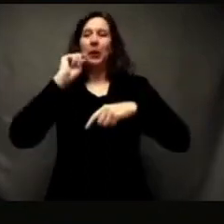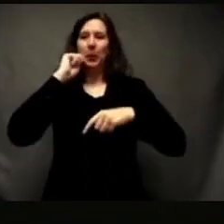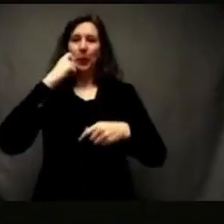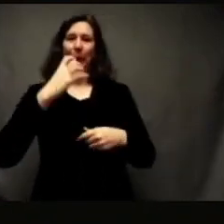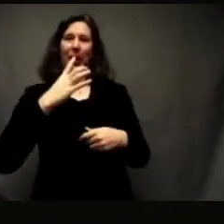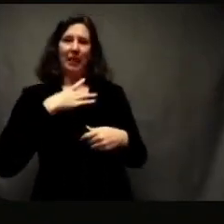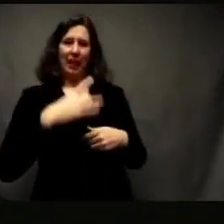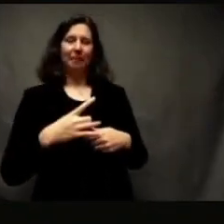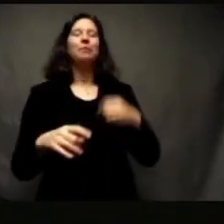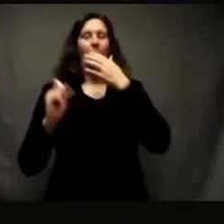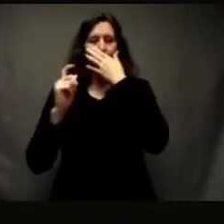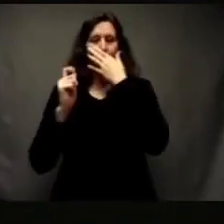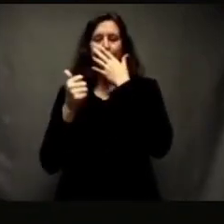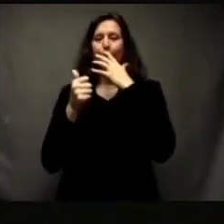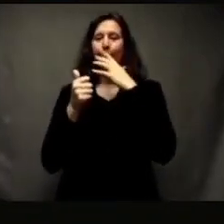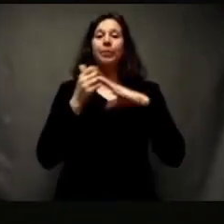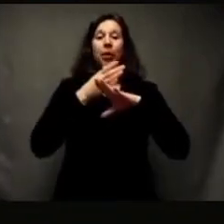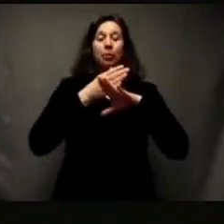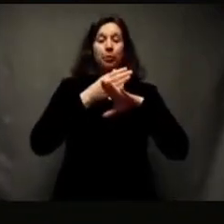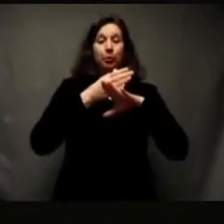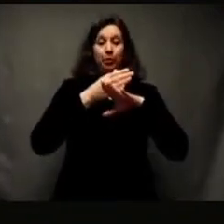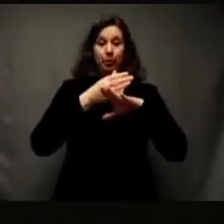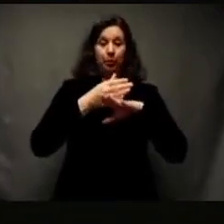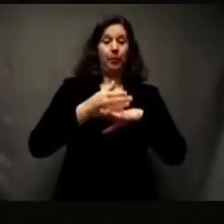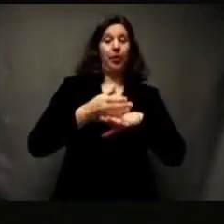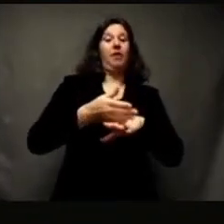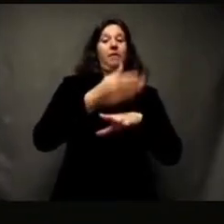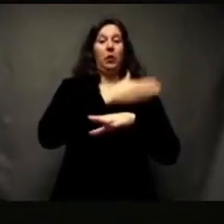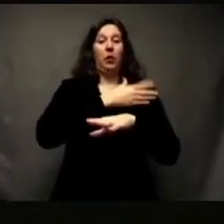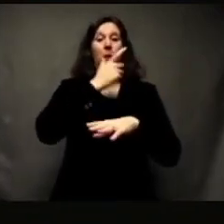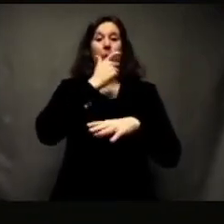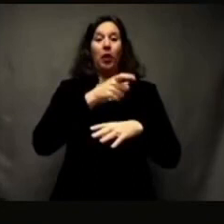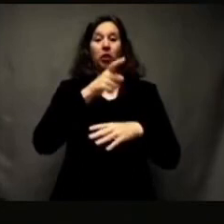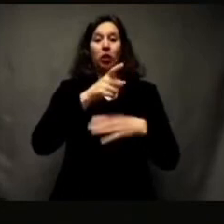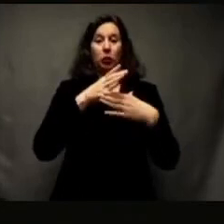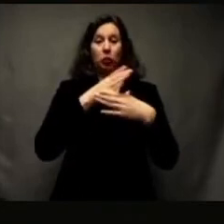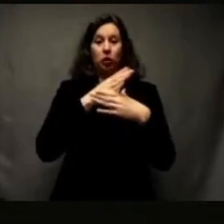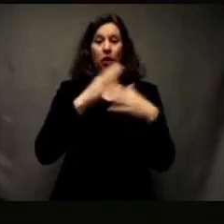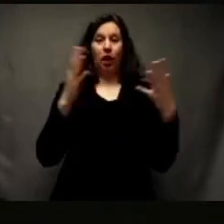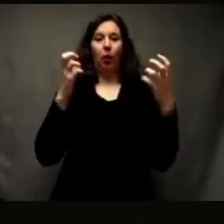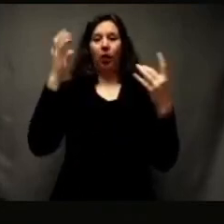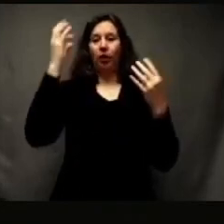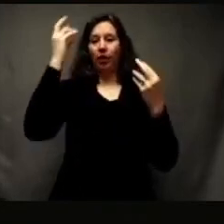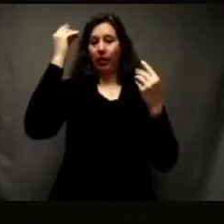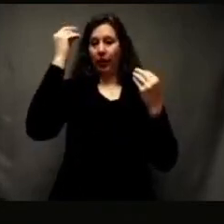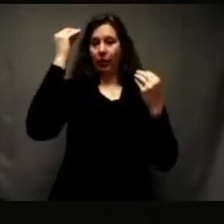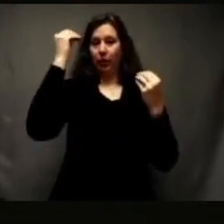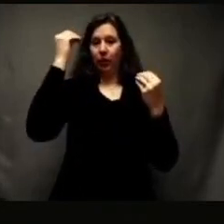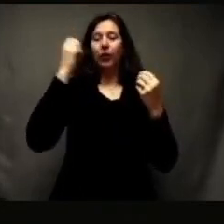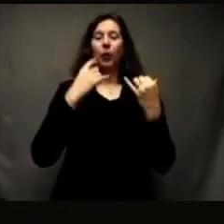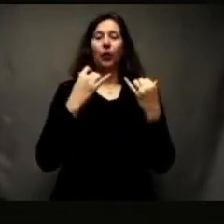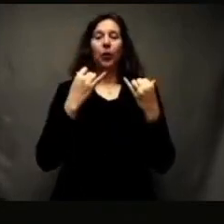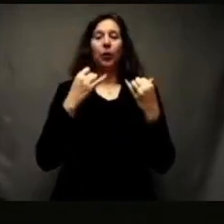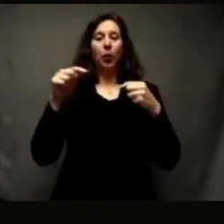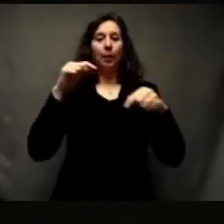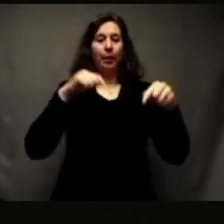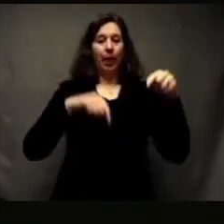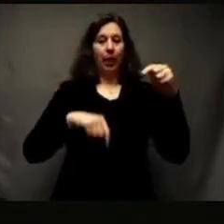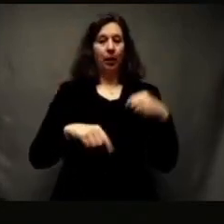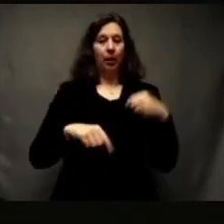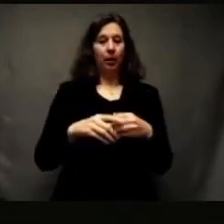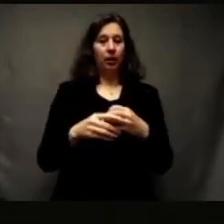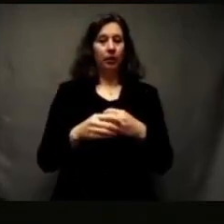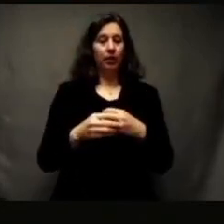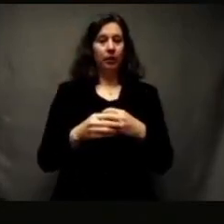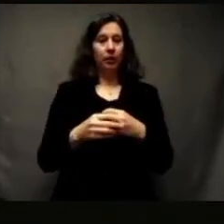that. So before we jump into actually watching you share, I want to kind of think through, and here maybe we can go back.